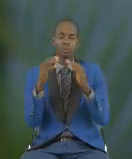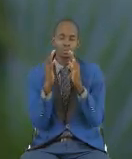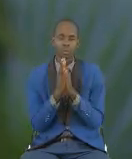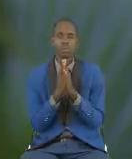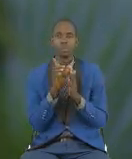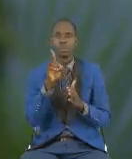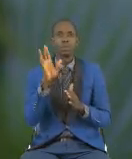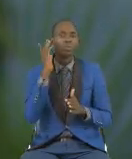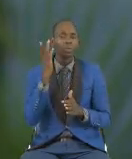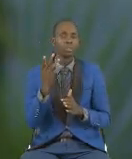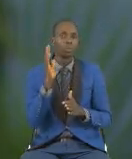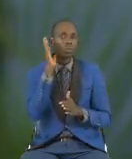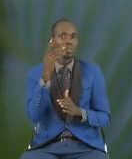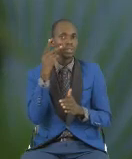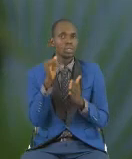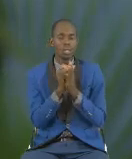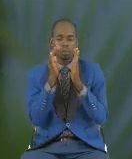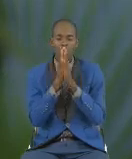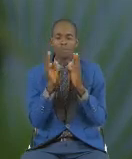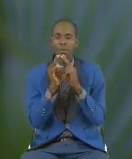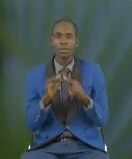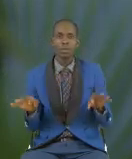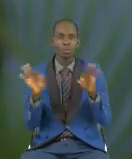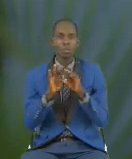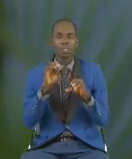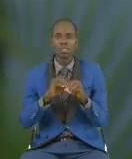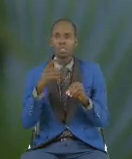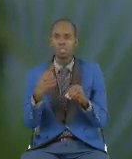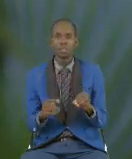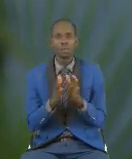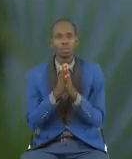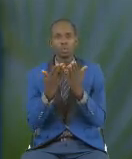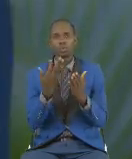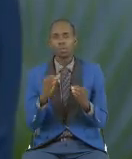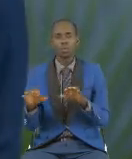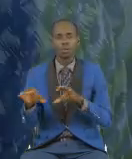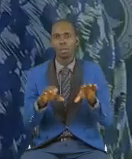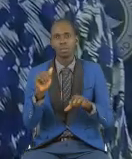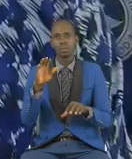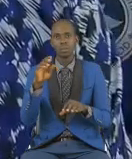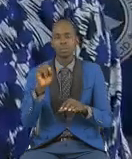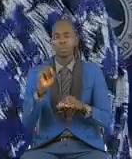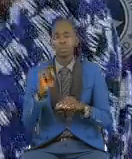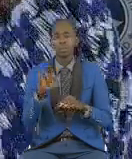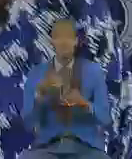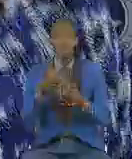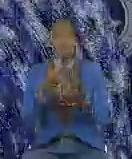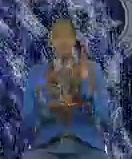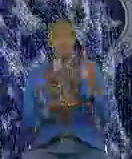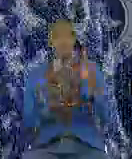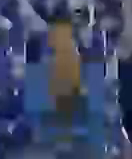that prayer very important in the Acts of the Apostles. Chapter 1, they prayed for the men and the